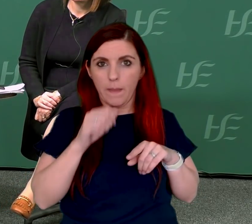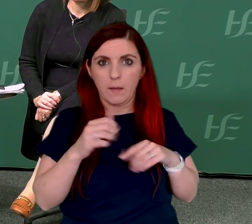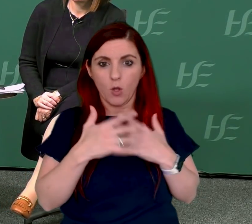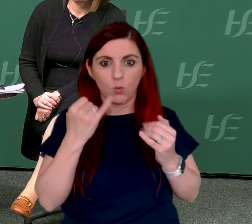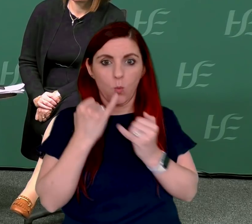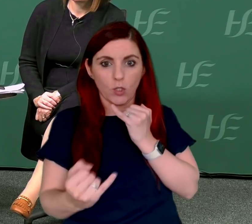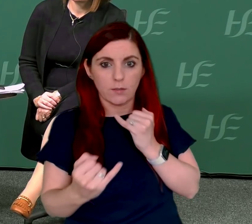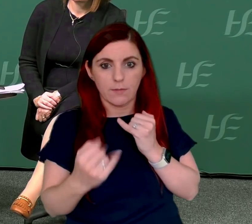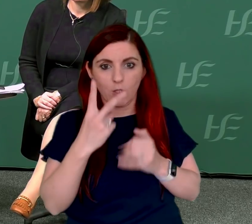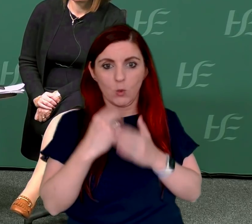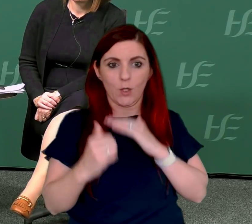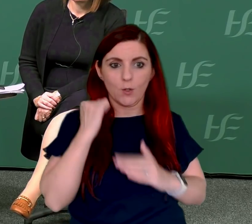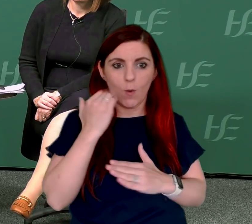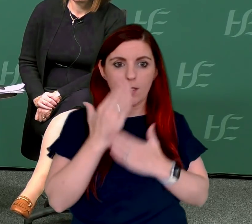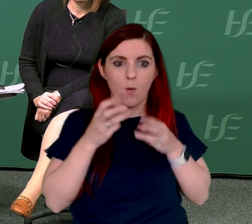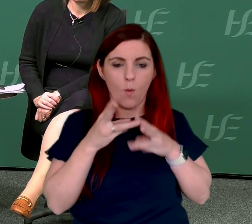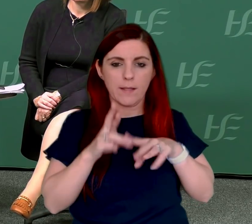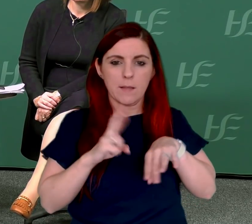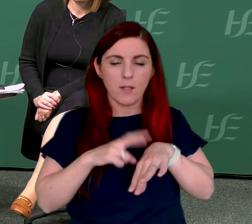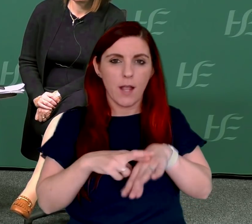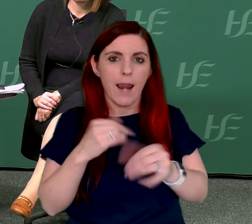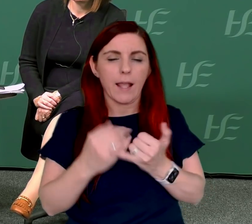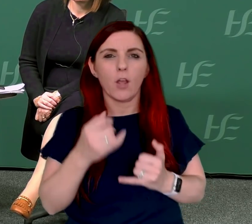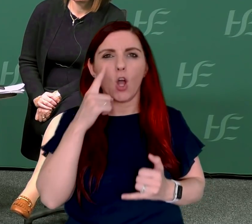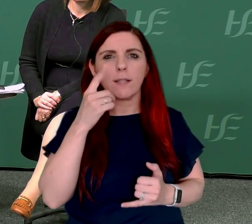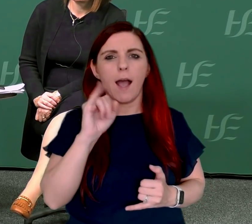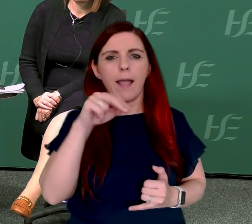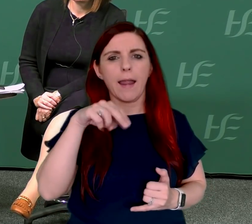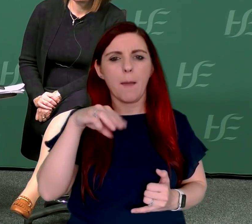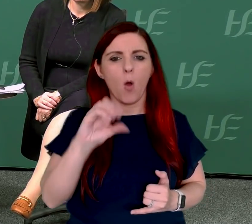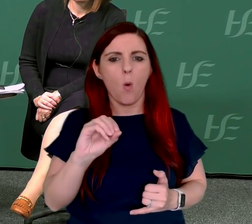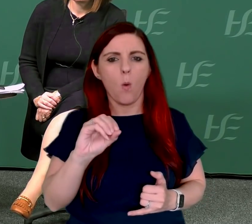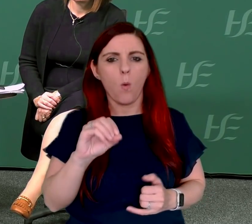it's better. If you look at I'm looking at the INMO's Trolley Watch